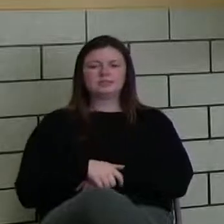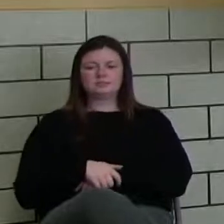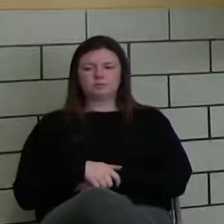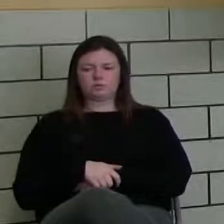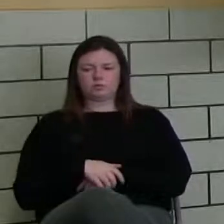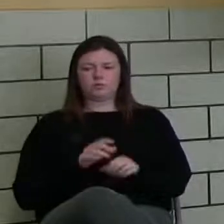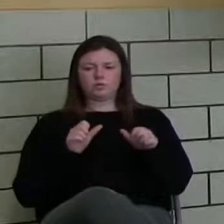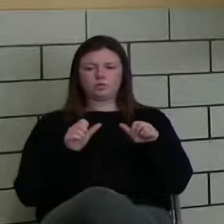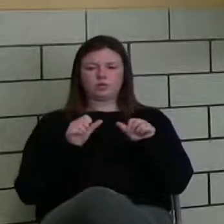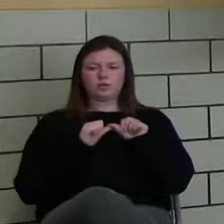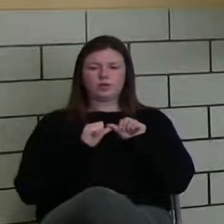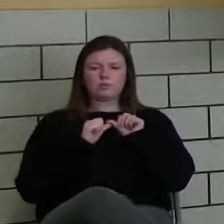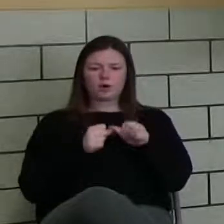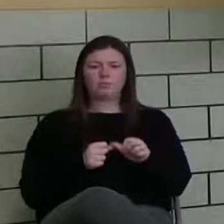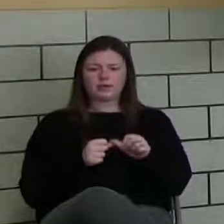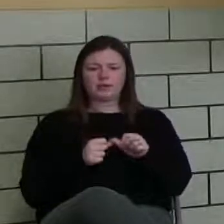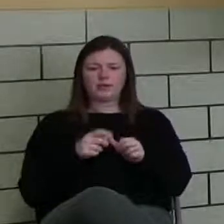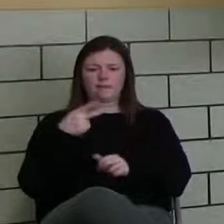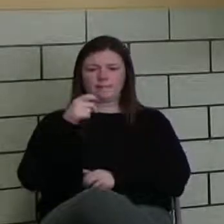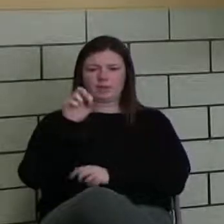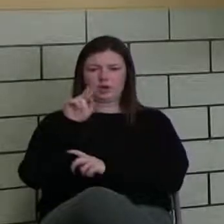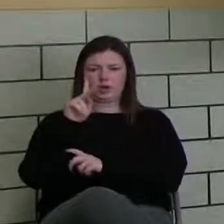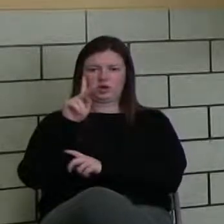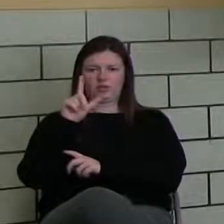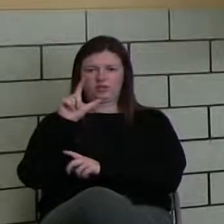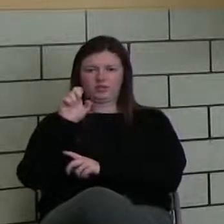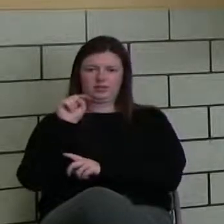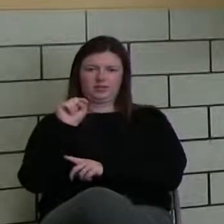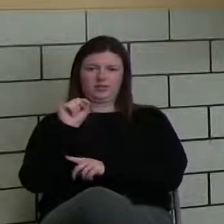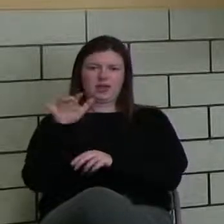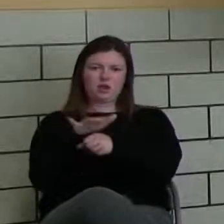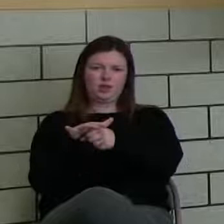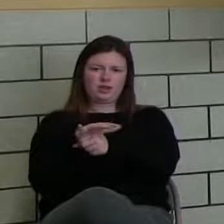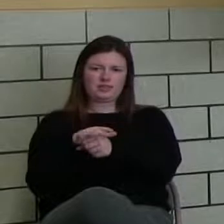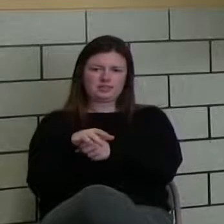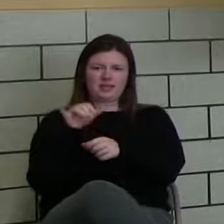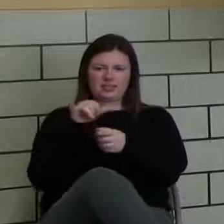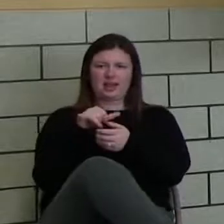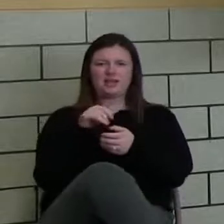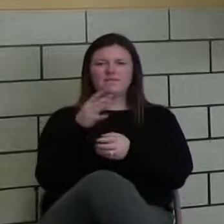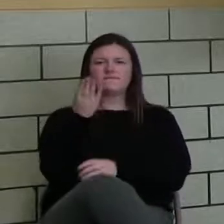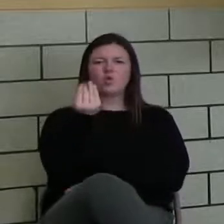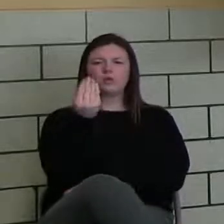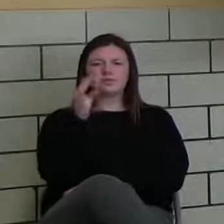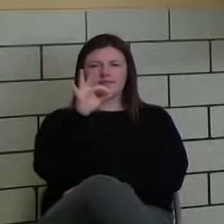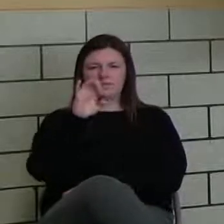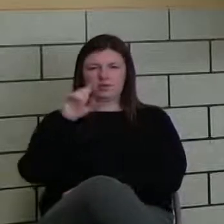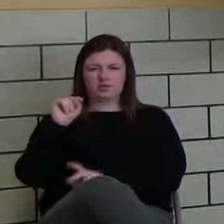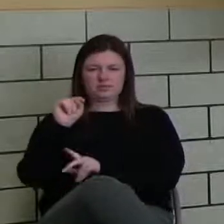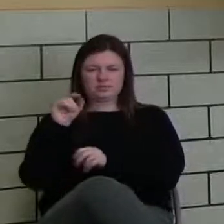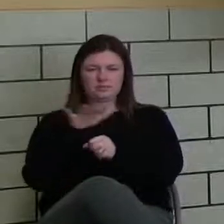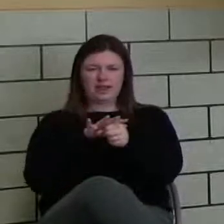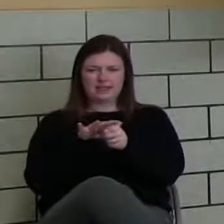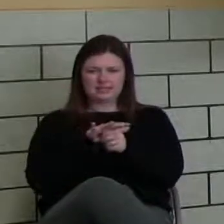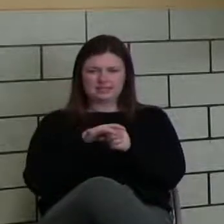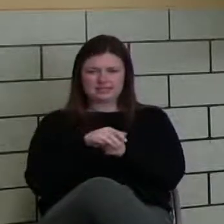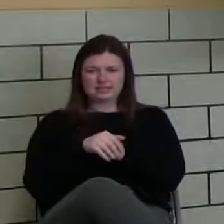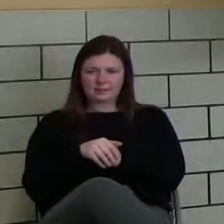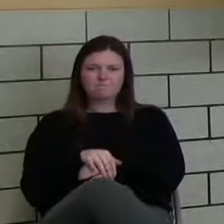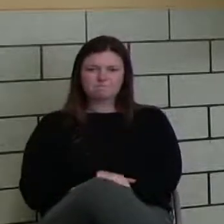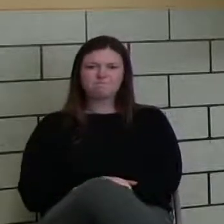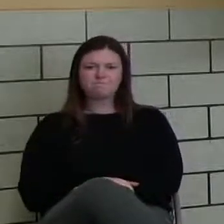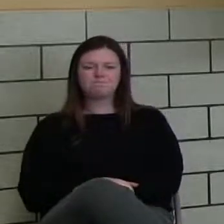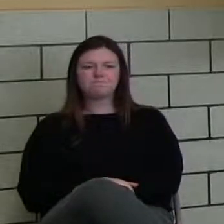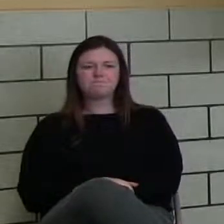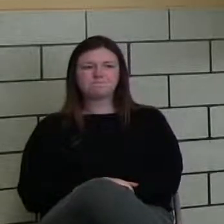permanent parklet areas, that's a 14-foot space that you get in those enhanced amenity